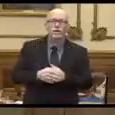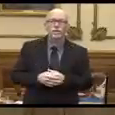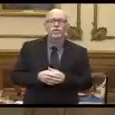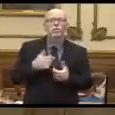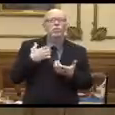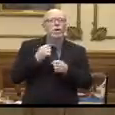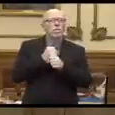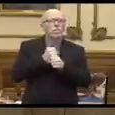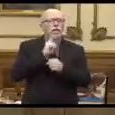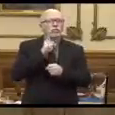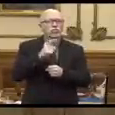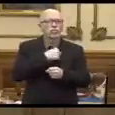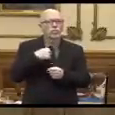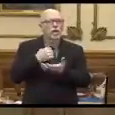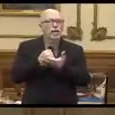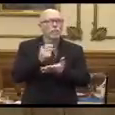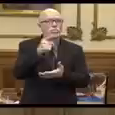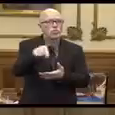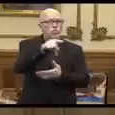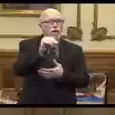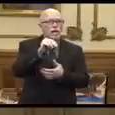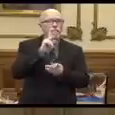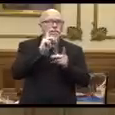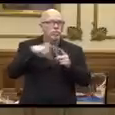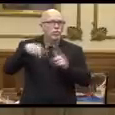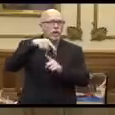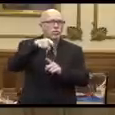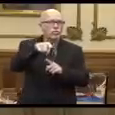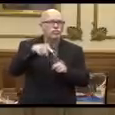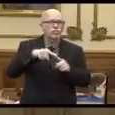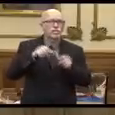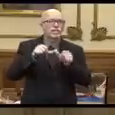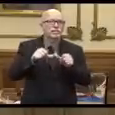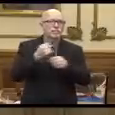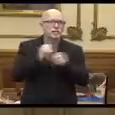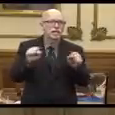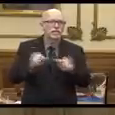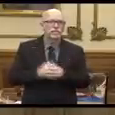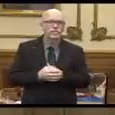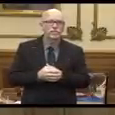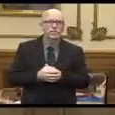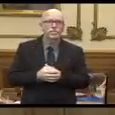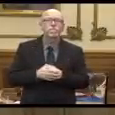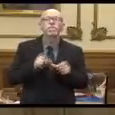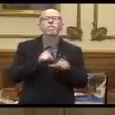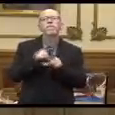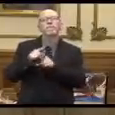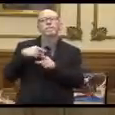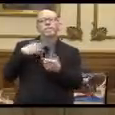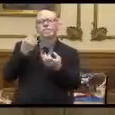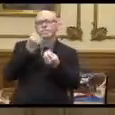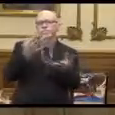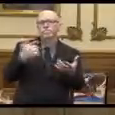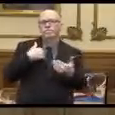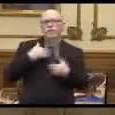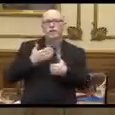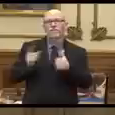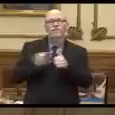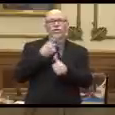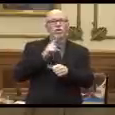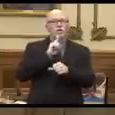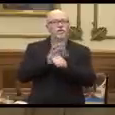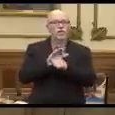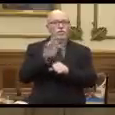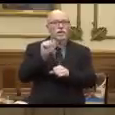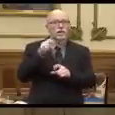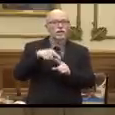want to make sure that we are helping you and those around you to remain safe. I also want to announce that we've had our first confirmed